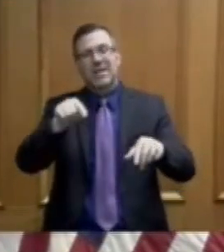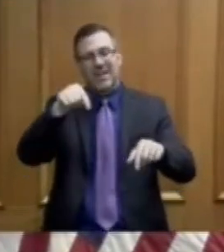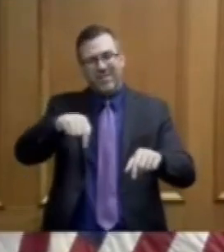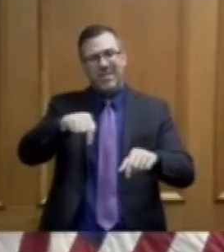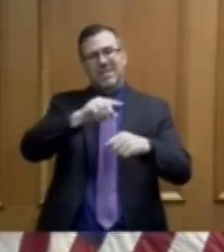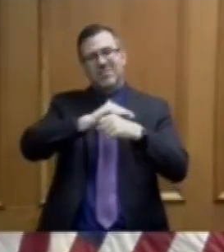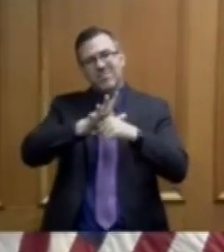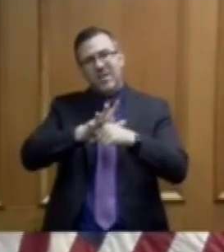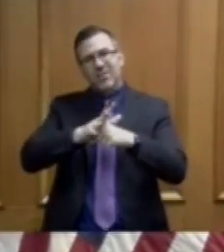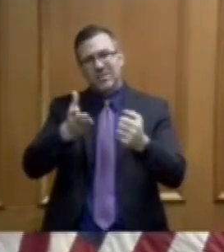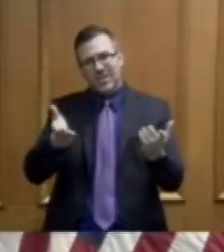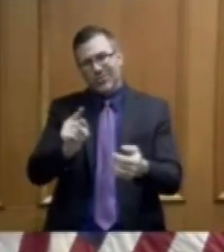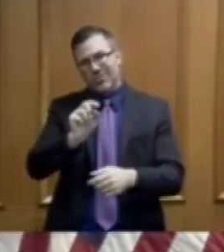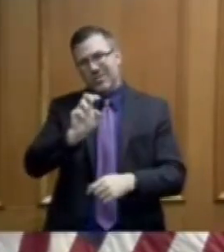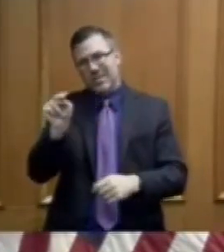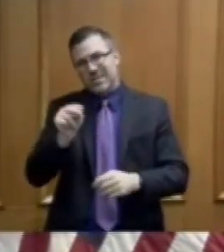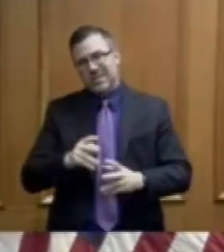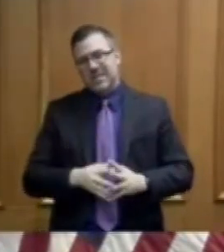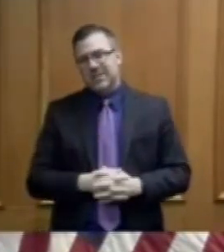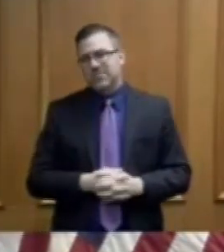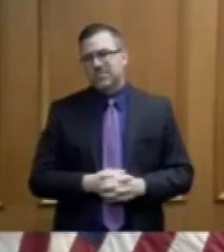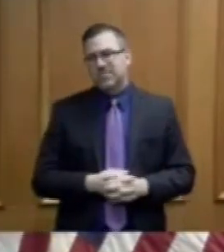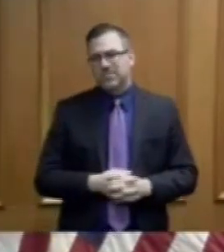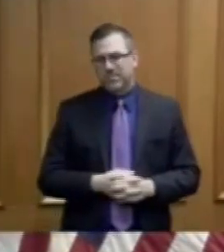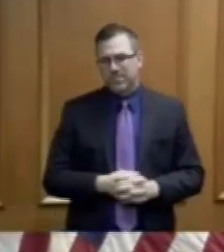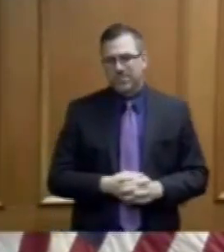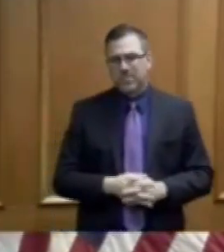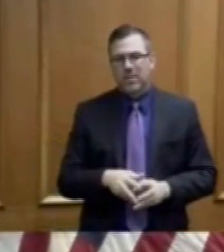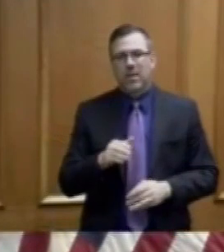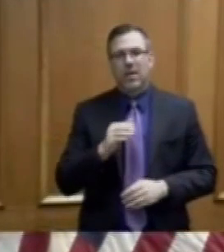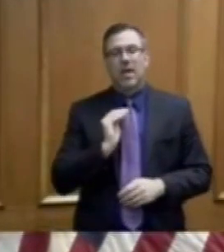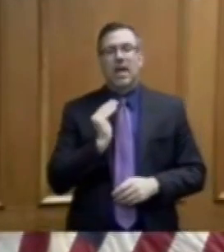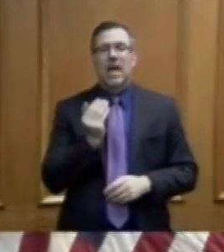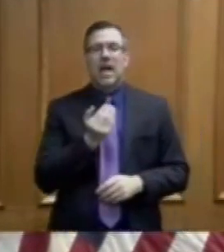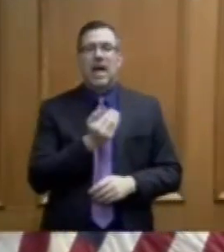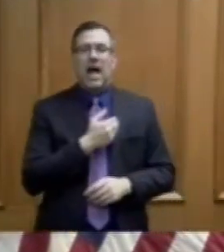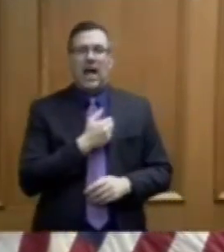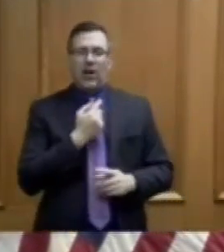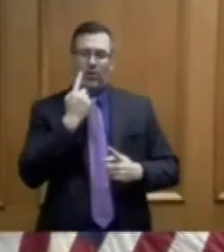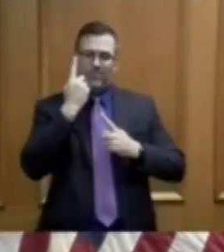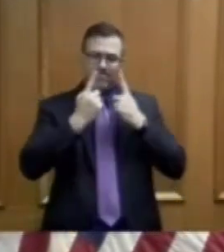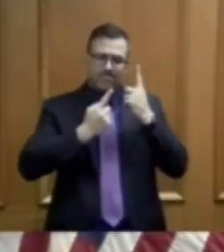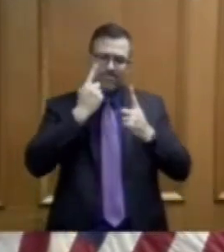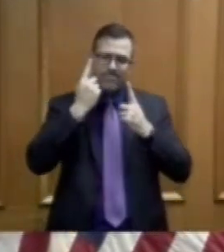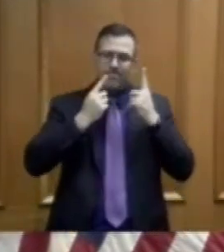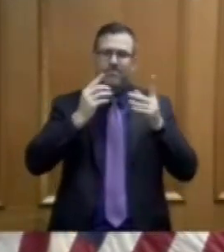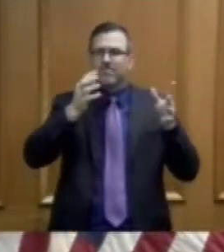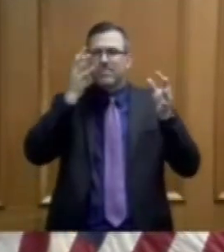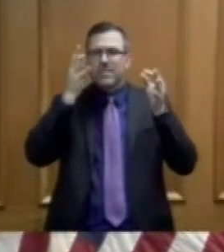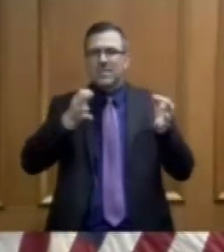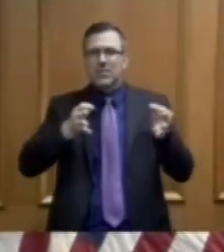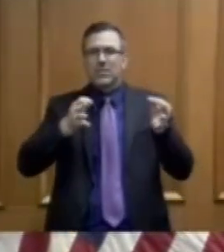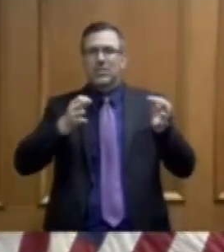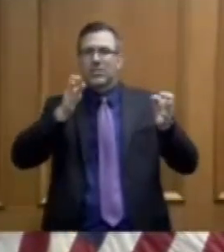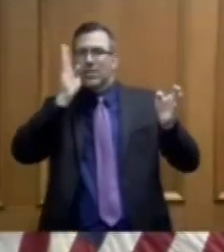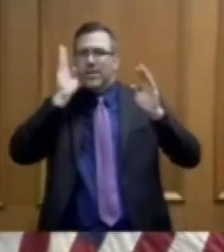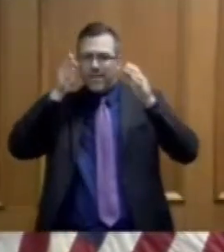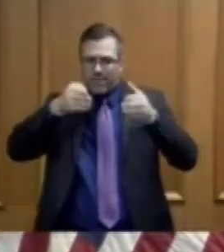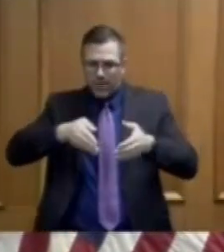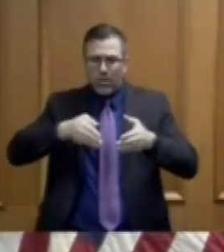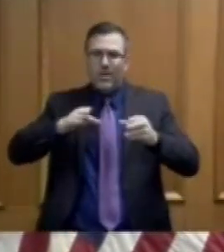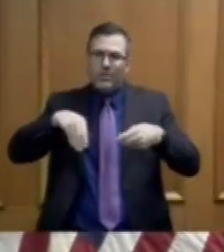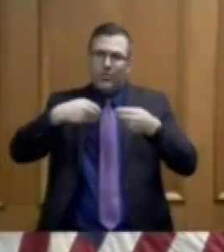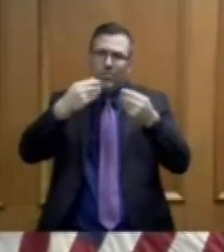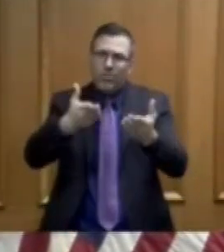our efforts are solely focused now on providing the appropriate amount